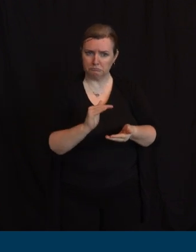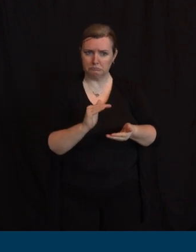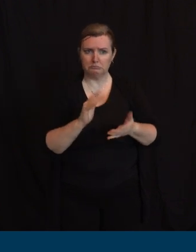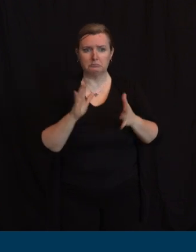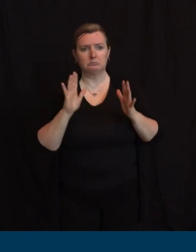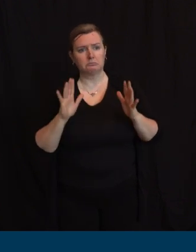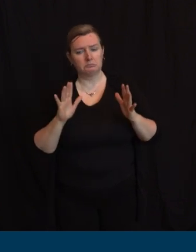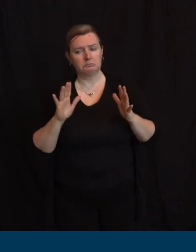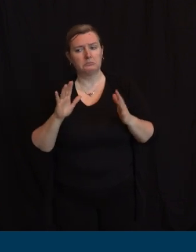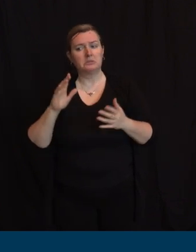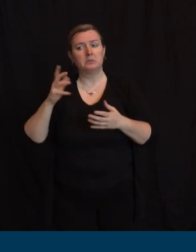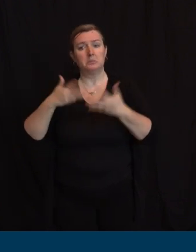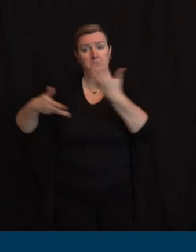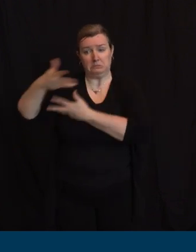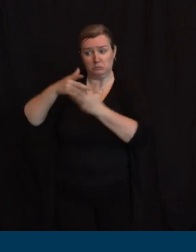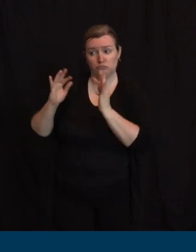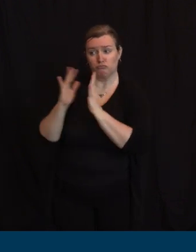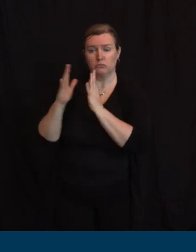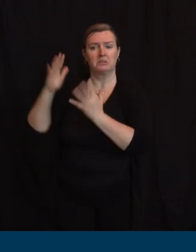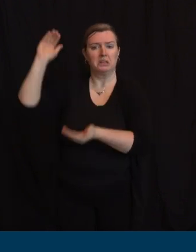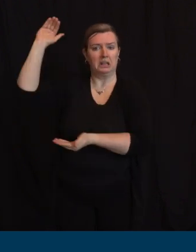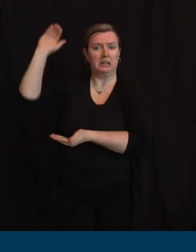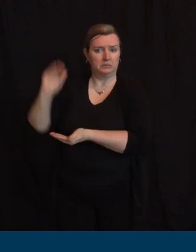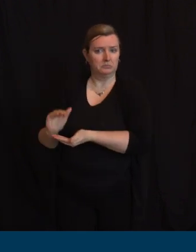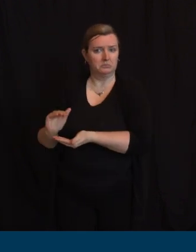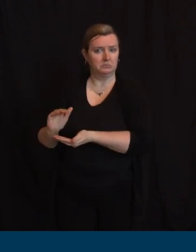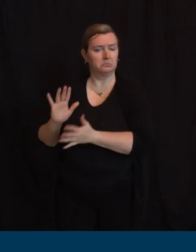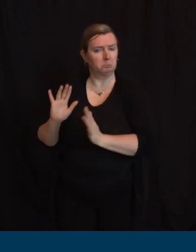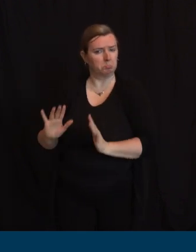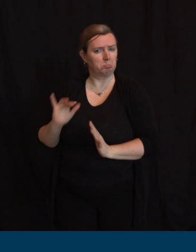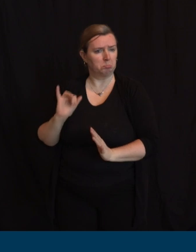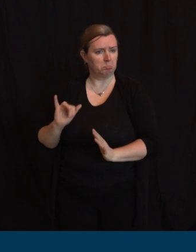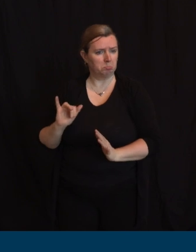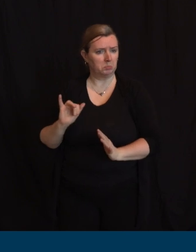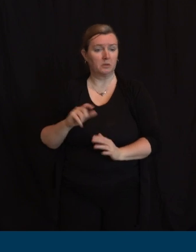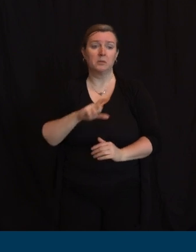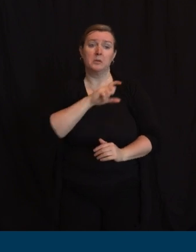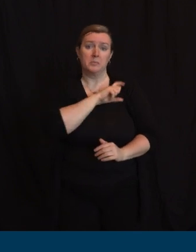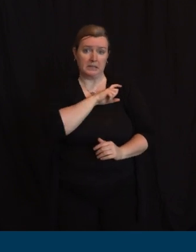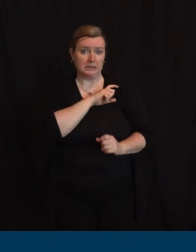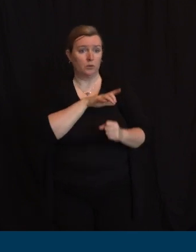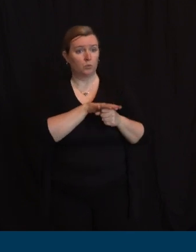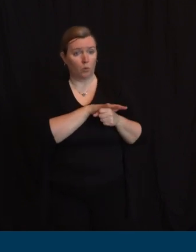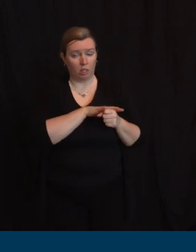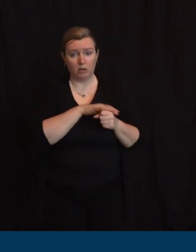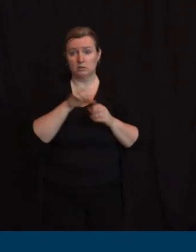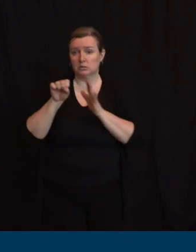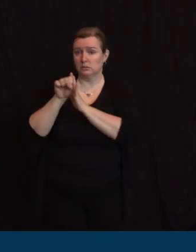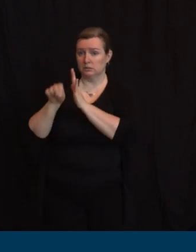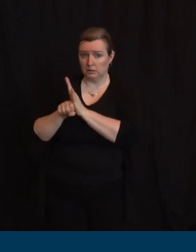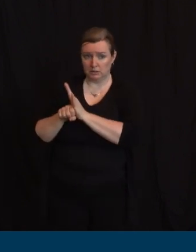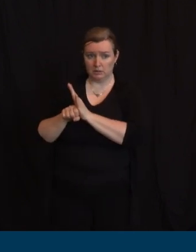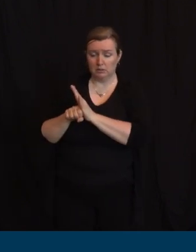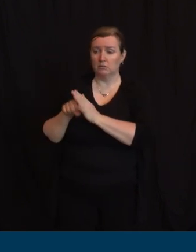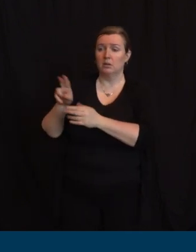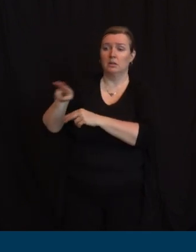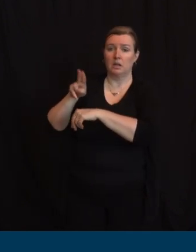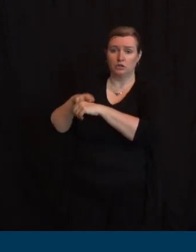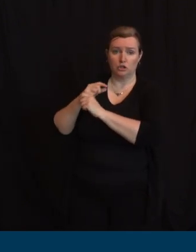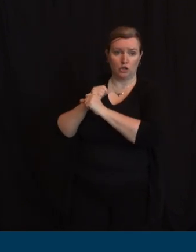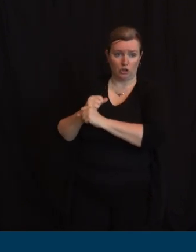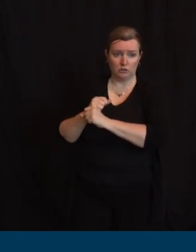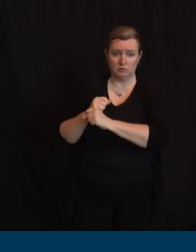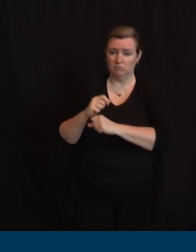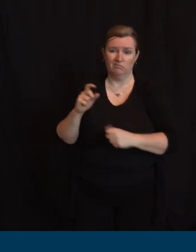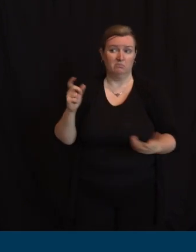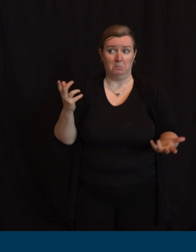state resources and law enforcement, that we would not need the National Guard to perform that role. I would say that's something that's on the table, and